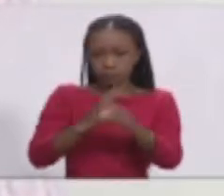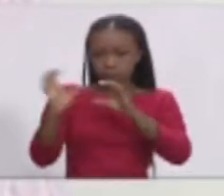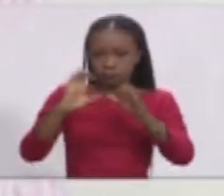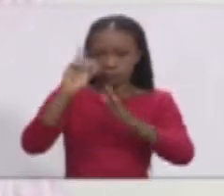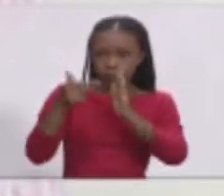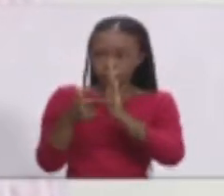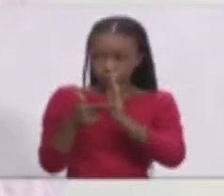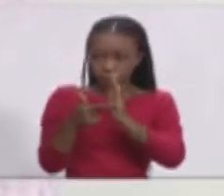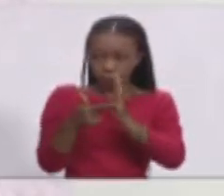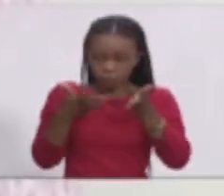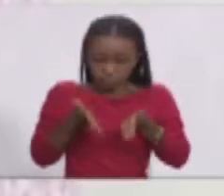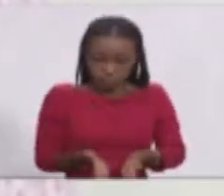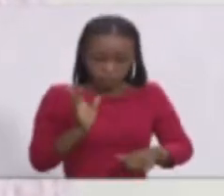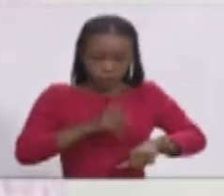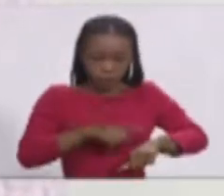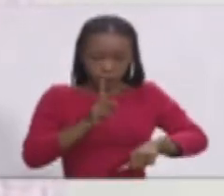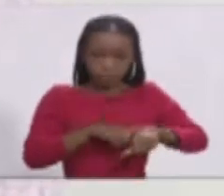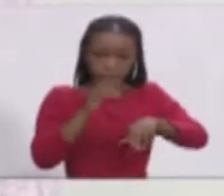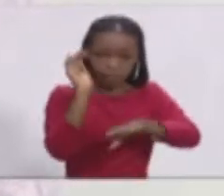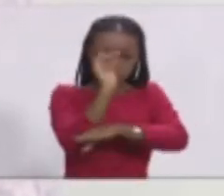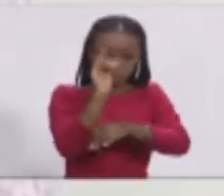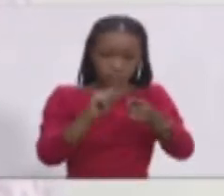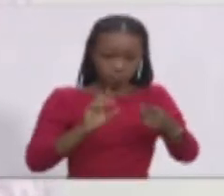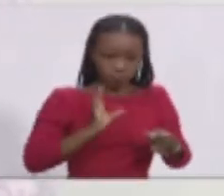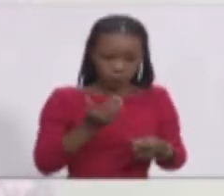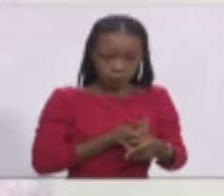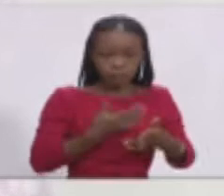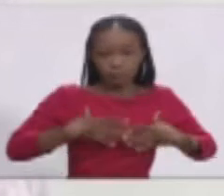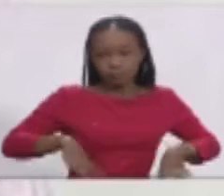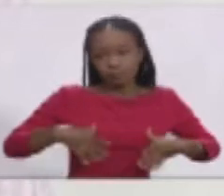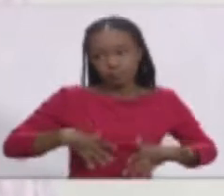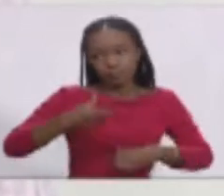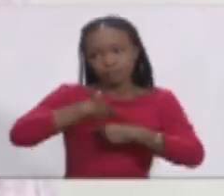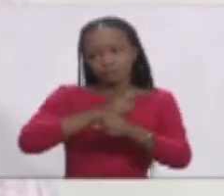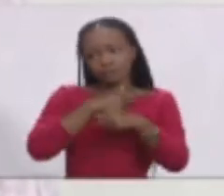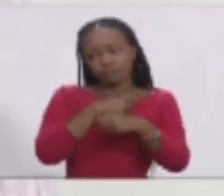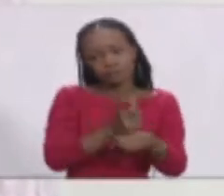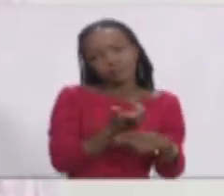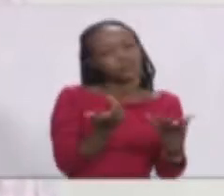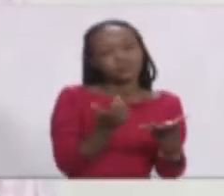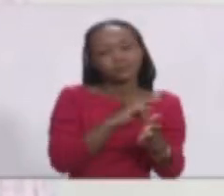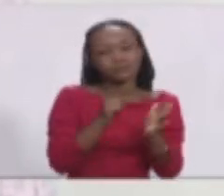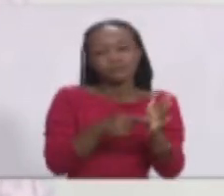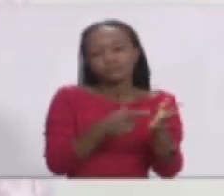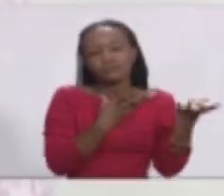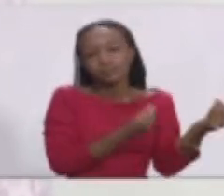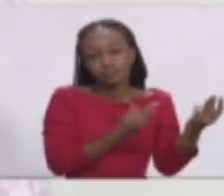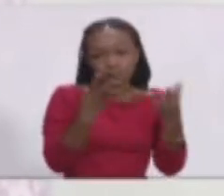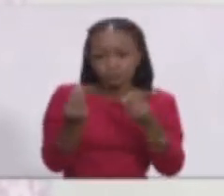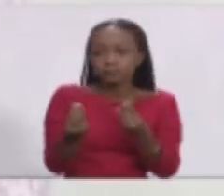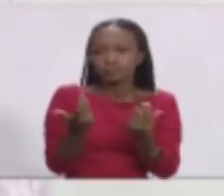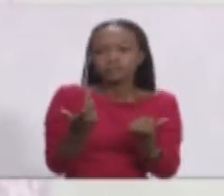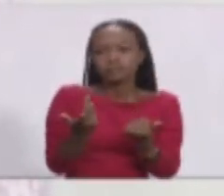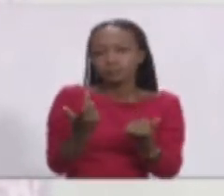this juncture, I'm appealing to our people to make it very unnecessary for them